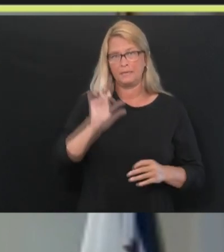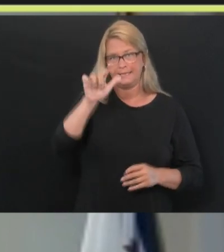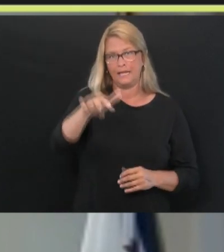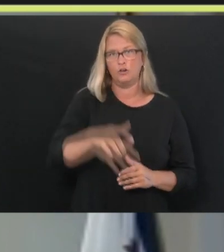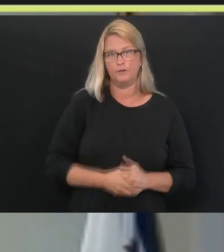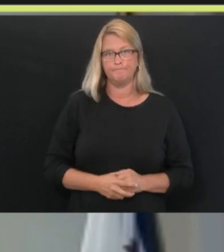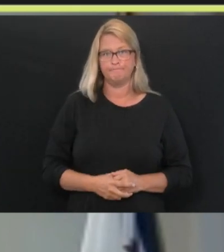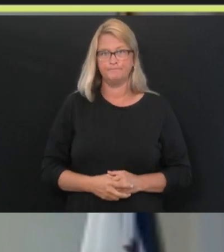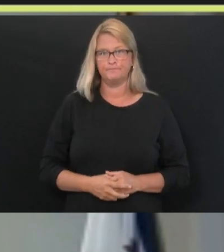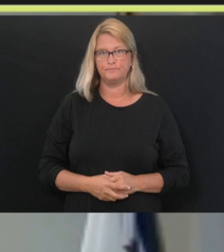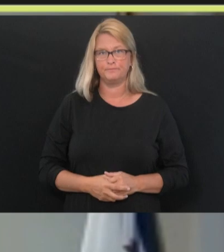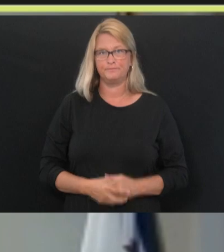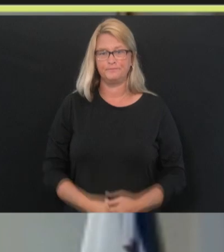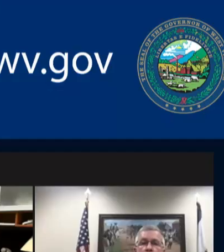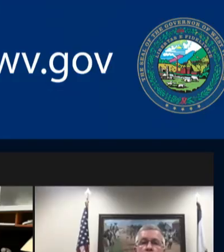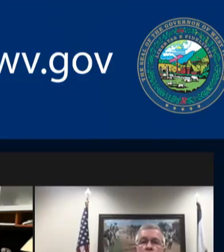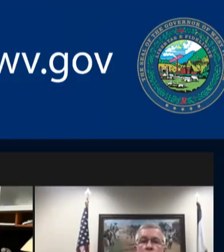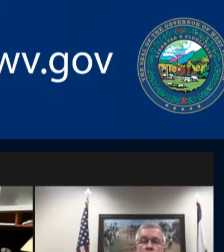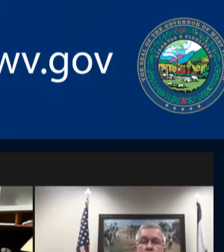everyone.